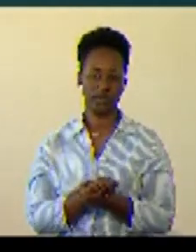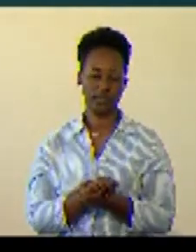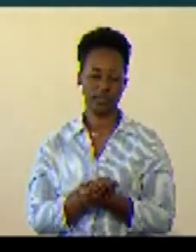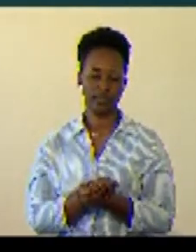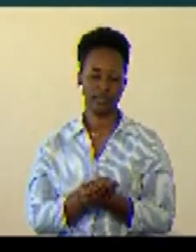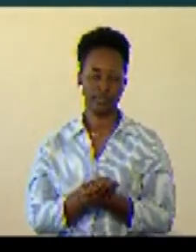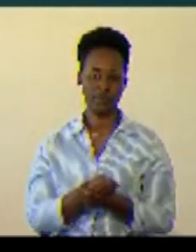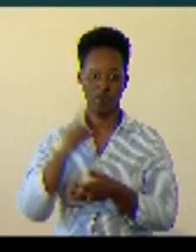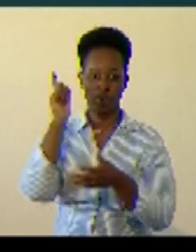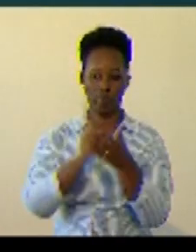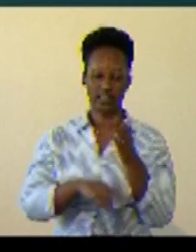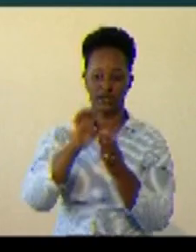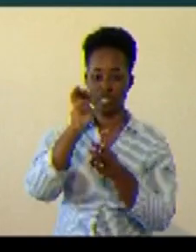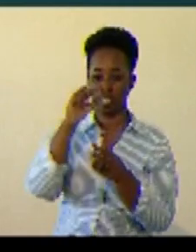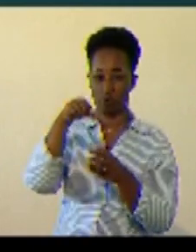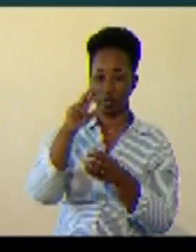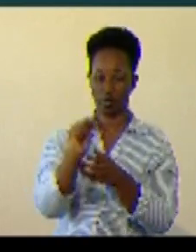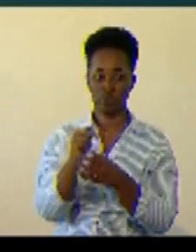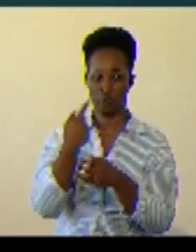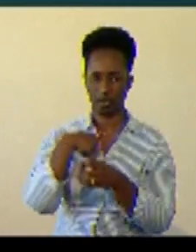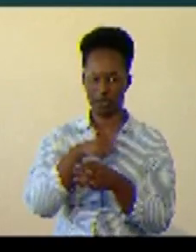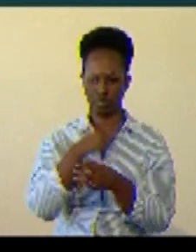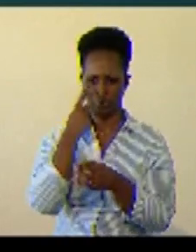What is the equation? We are on C.